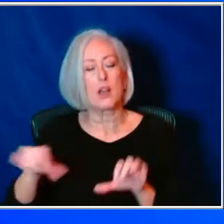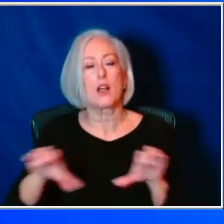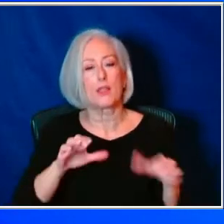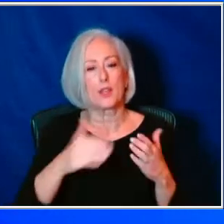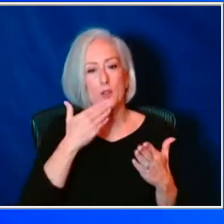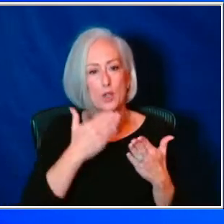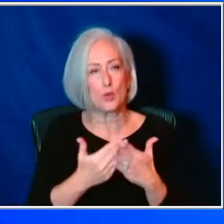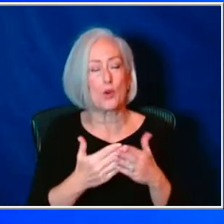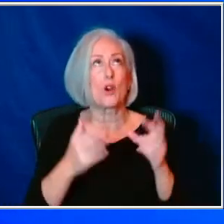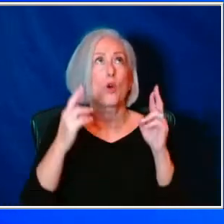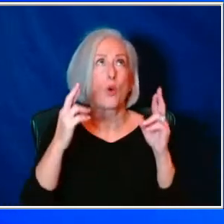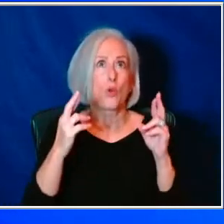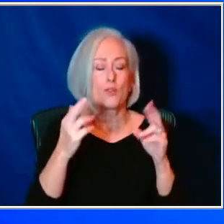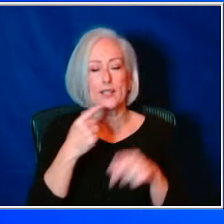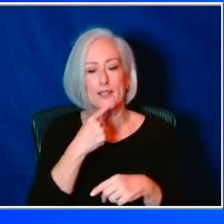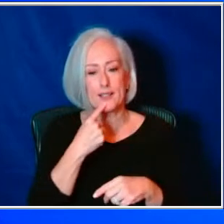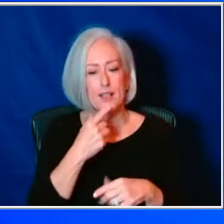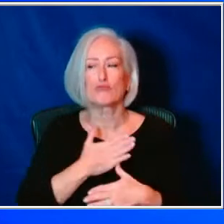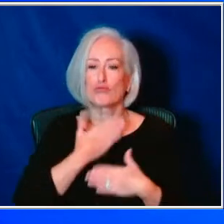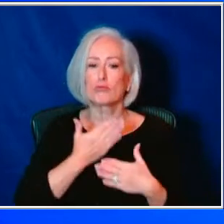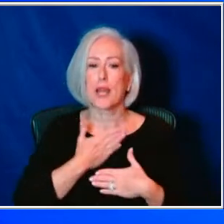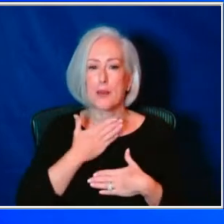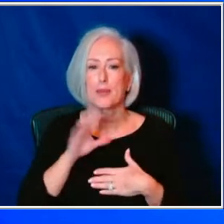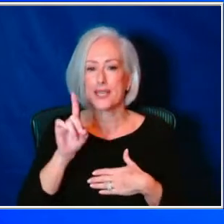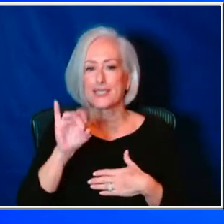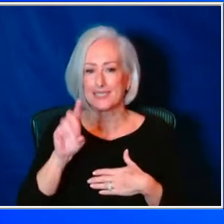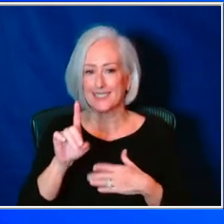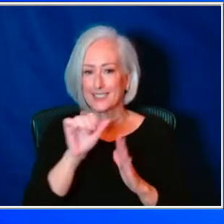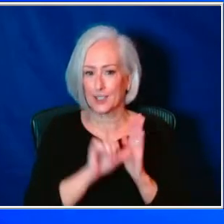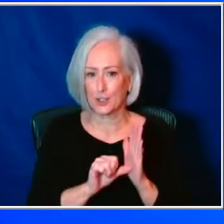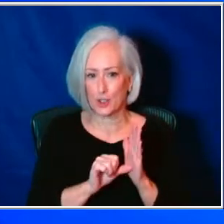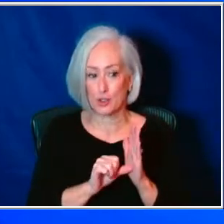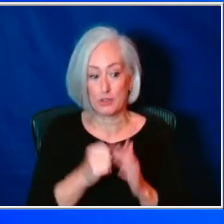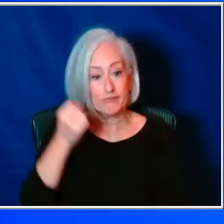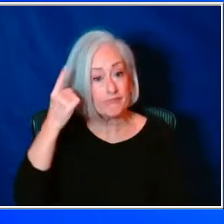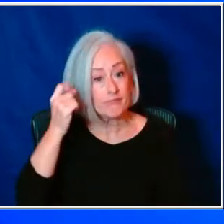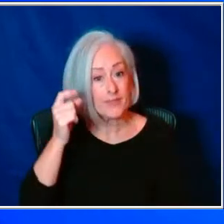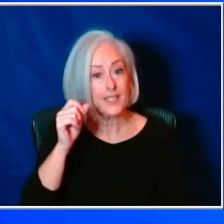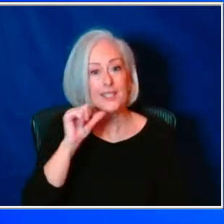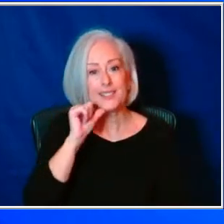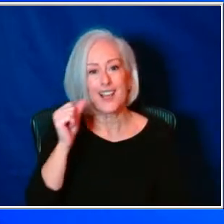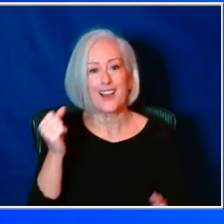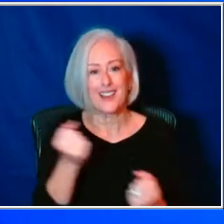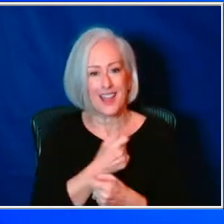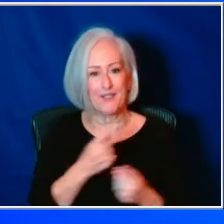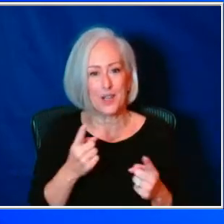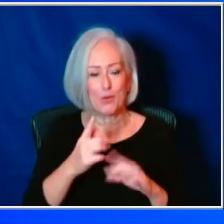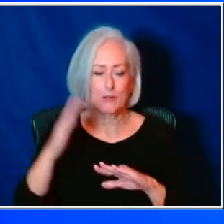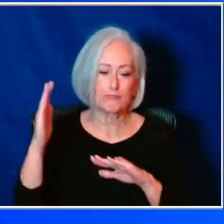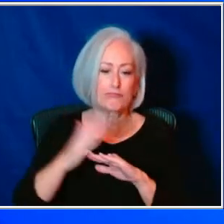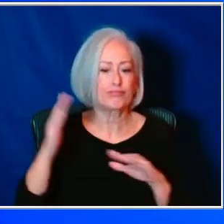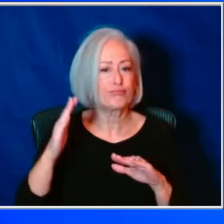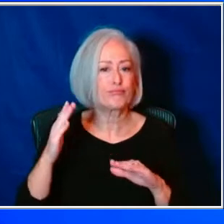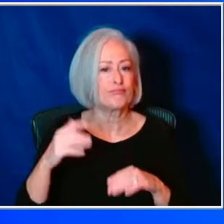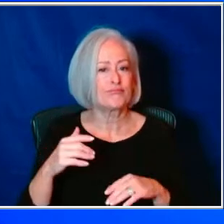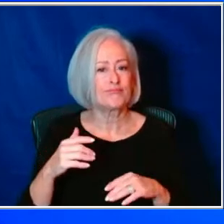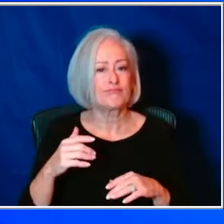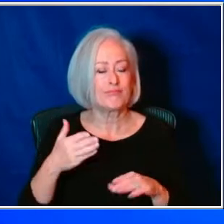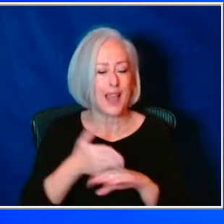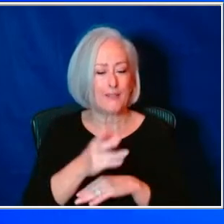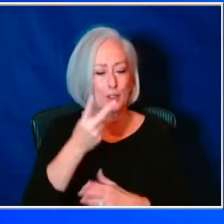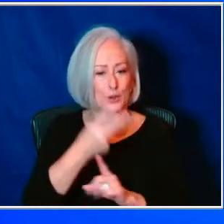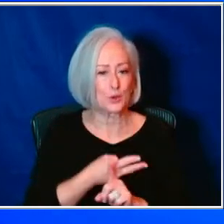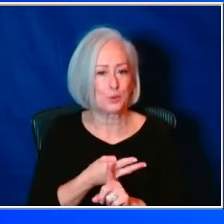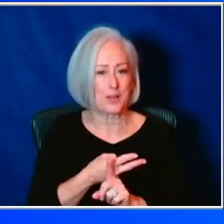know what, I'm glad I did this. That's not to say that everyone, is tip-top shape by 2 months. There's certainly some